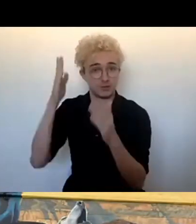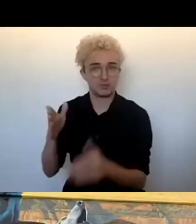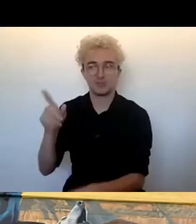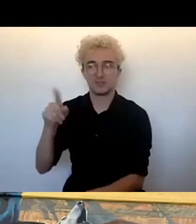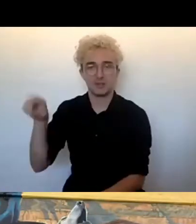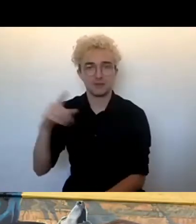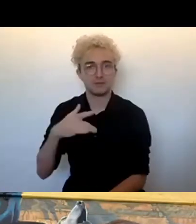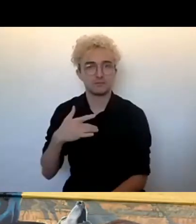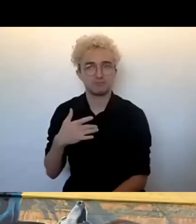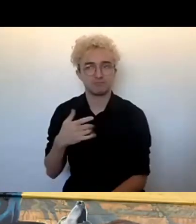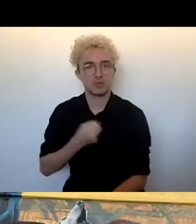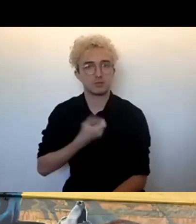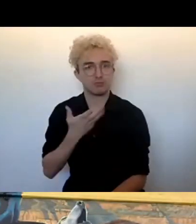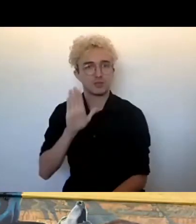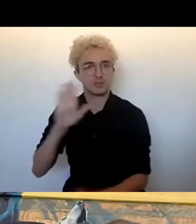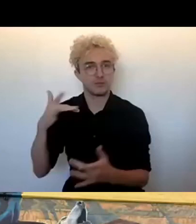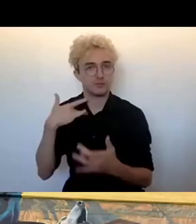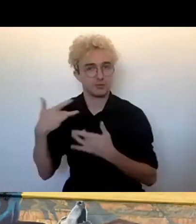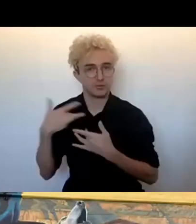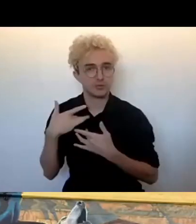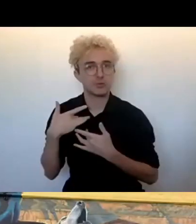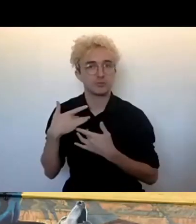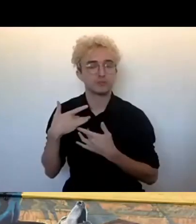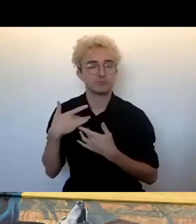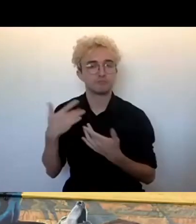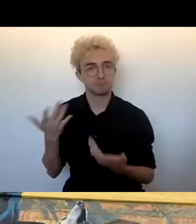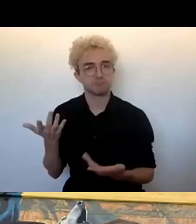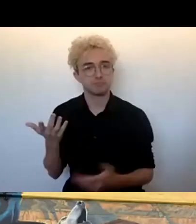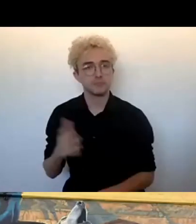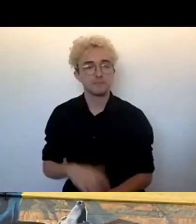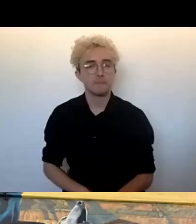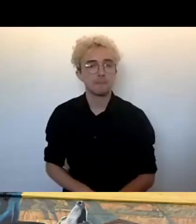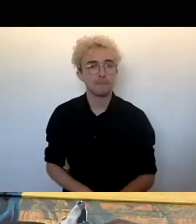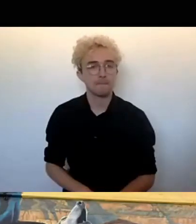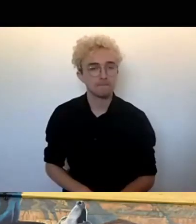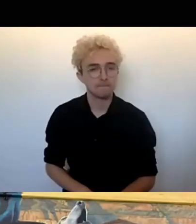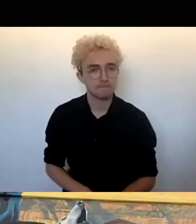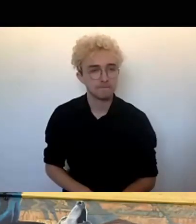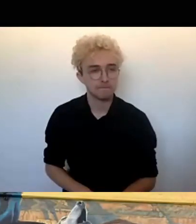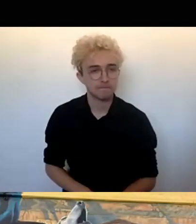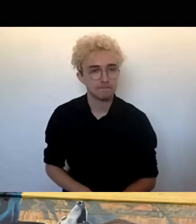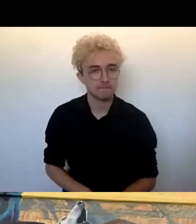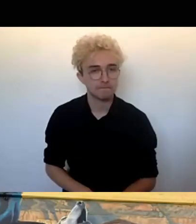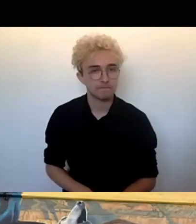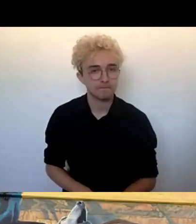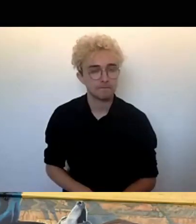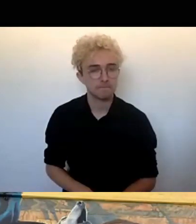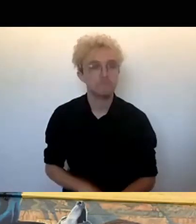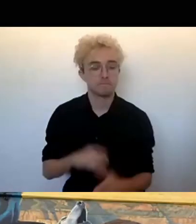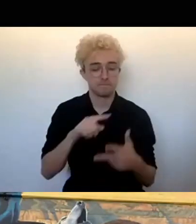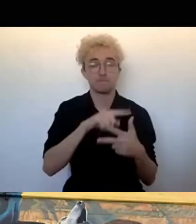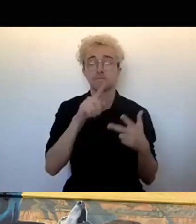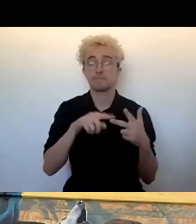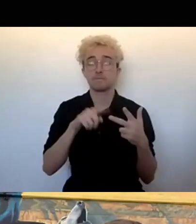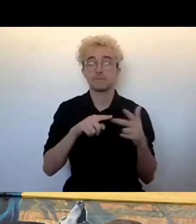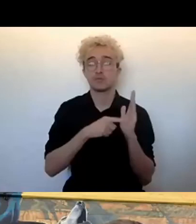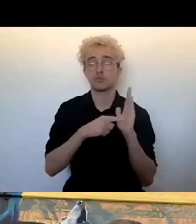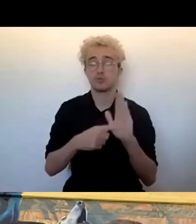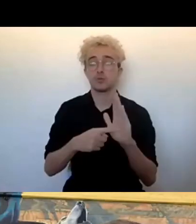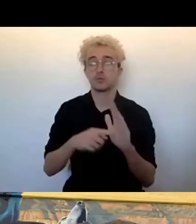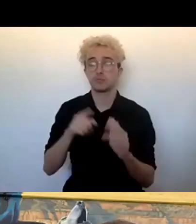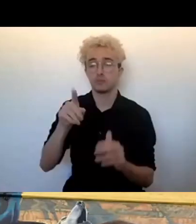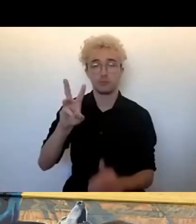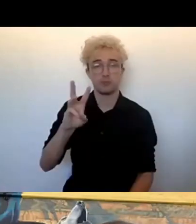concern about the ways this may be changing the program. We've presented the information to Wildlife Services